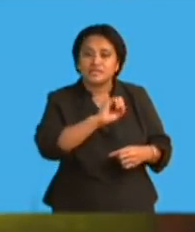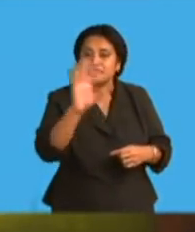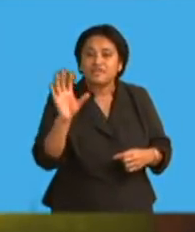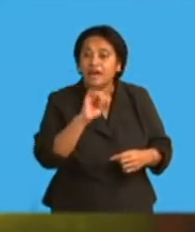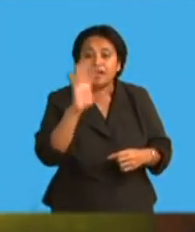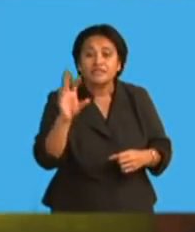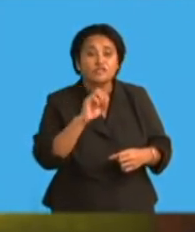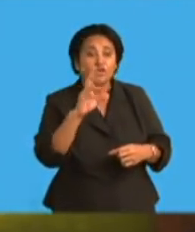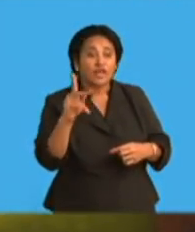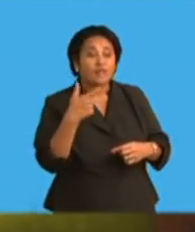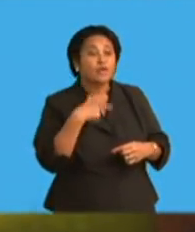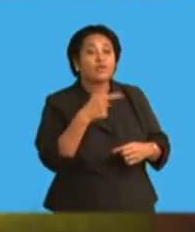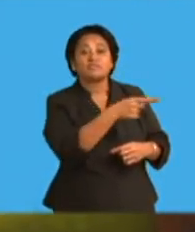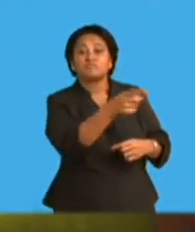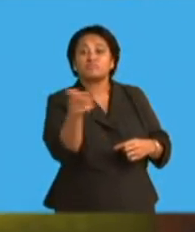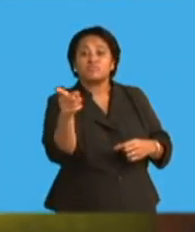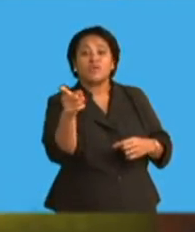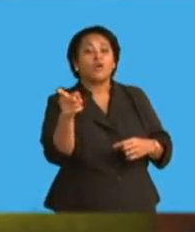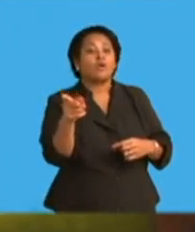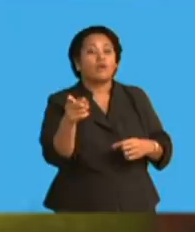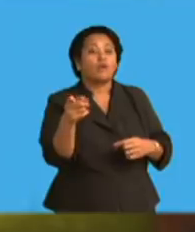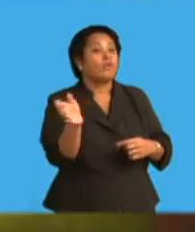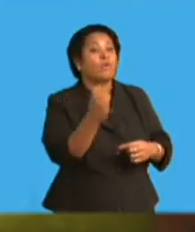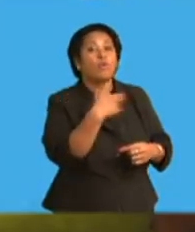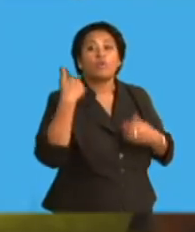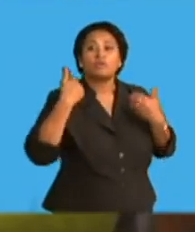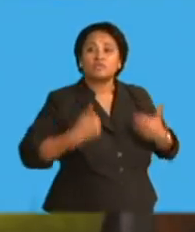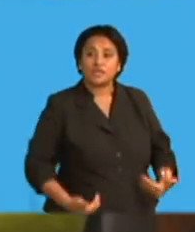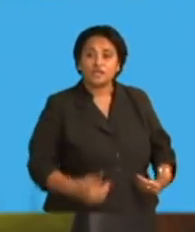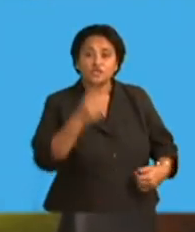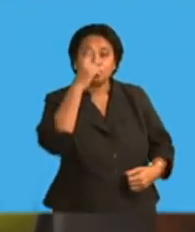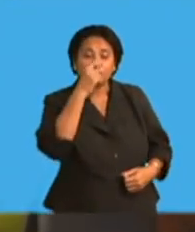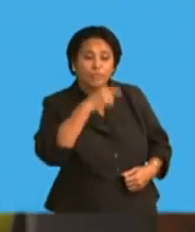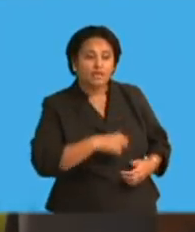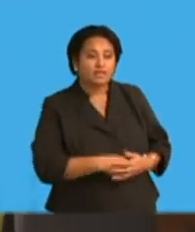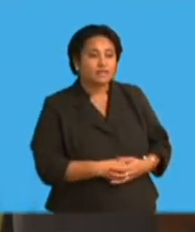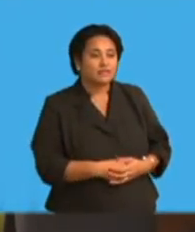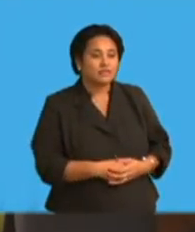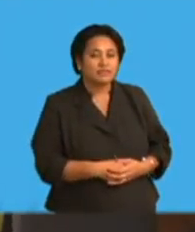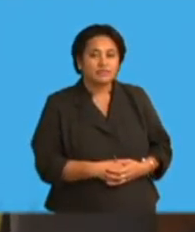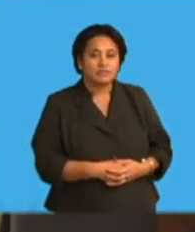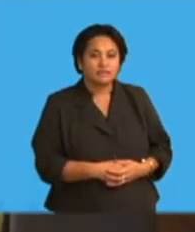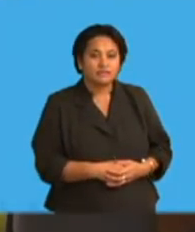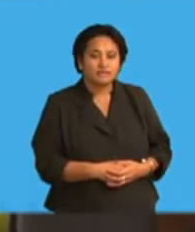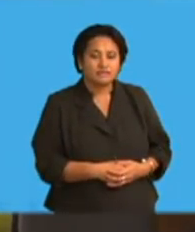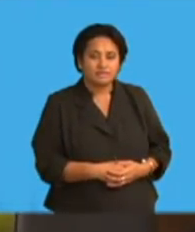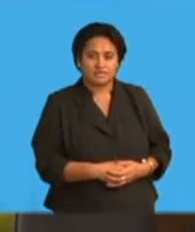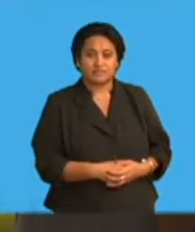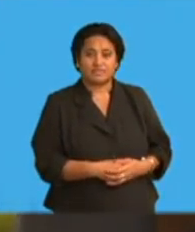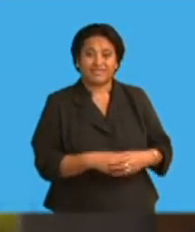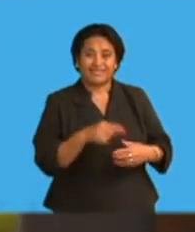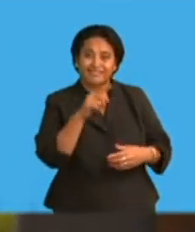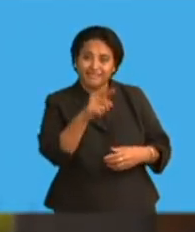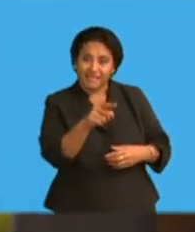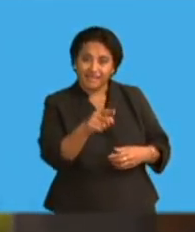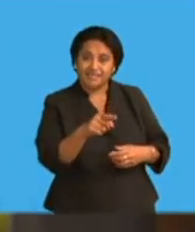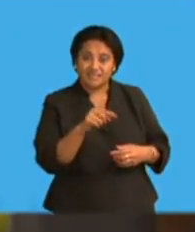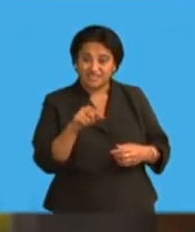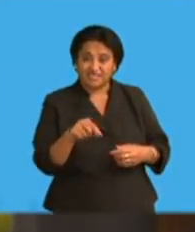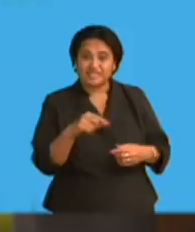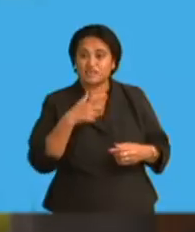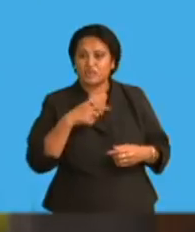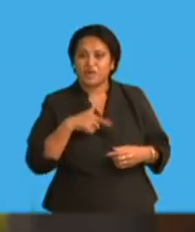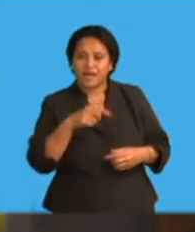these people are all rich and you can take it. This, Madam Speaker, is what this kind of